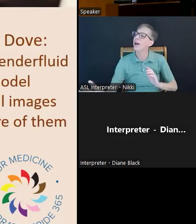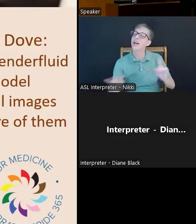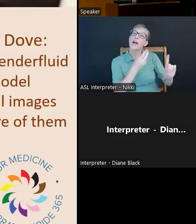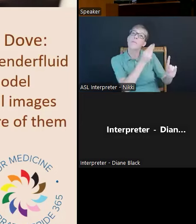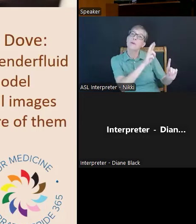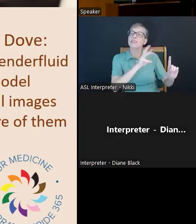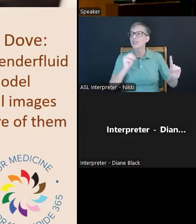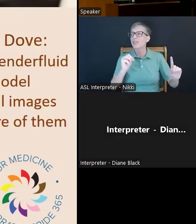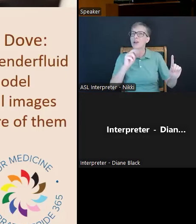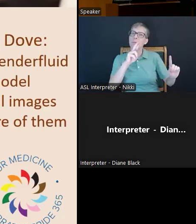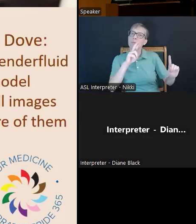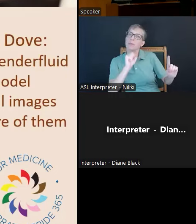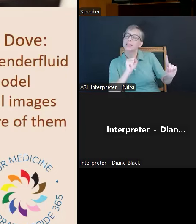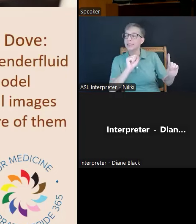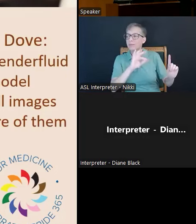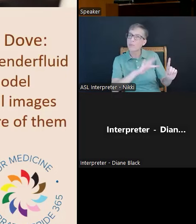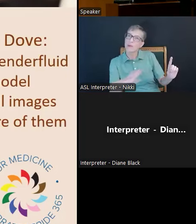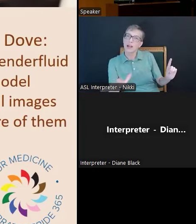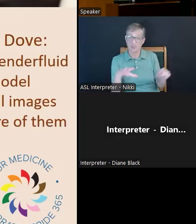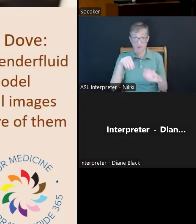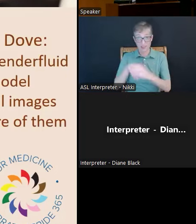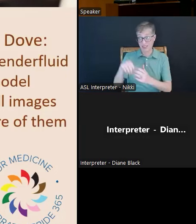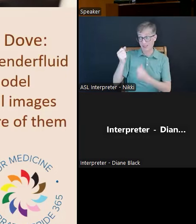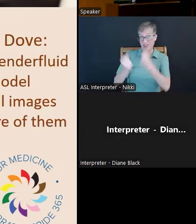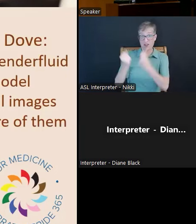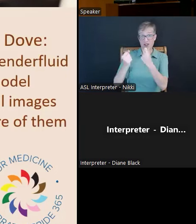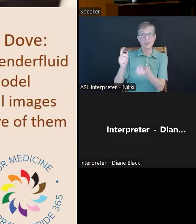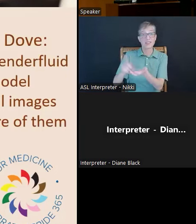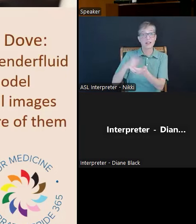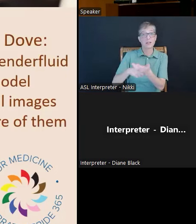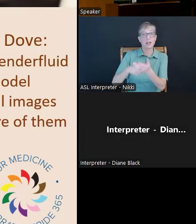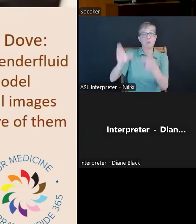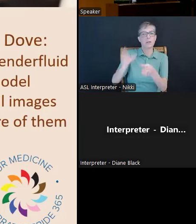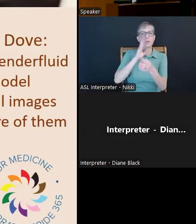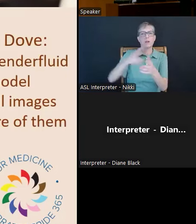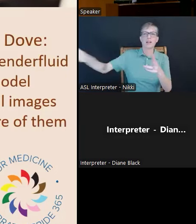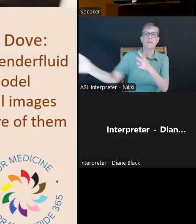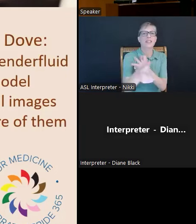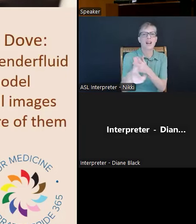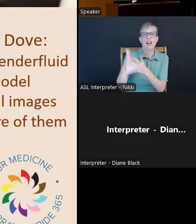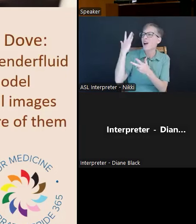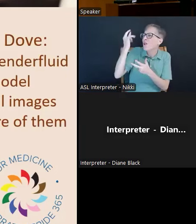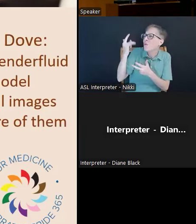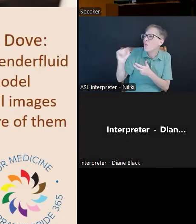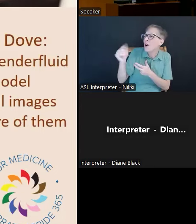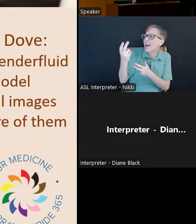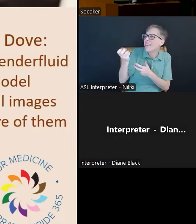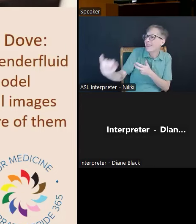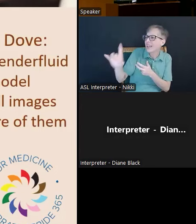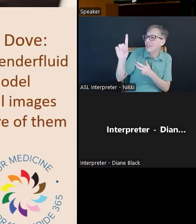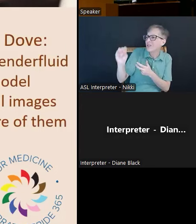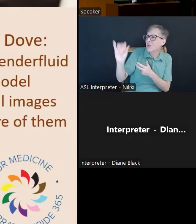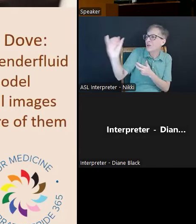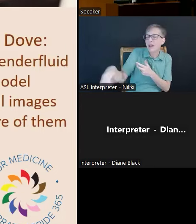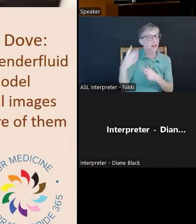things. And even in the car, there's some days where someone might cut me off and I'll be like, oh, why did they do that? And my kid was like, why didn't you say she or he? And I was like, I